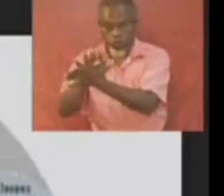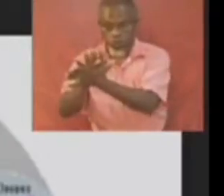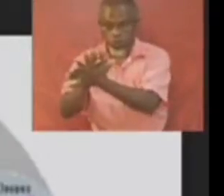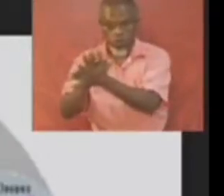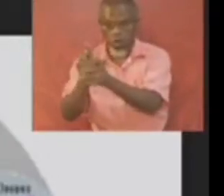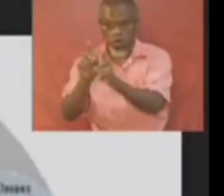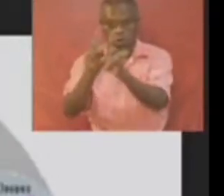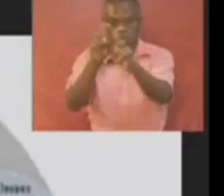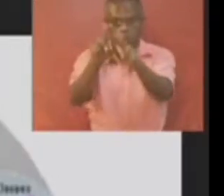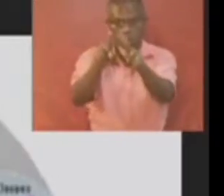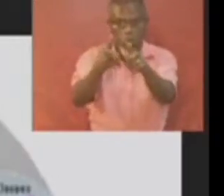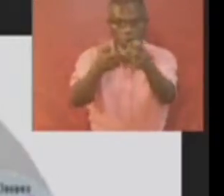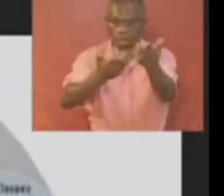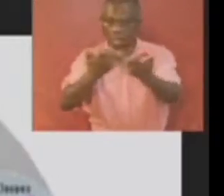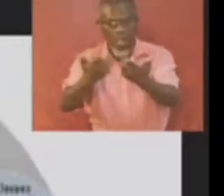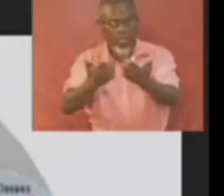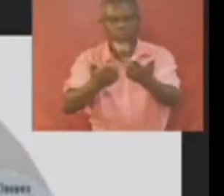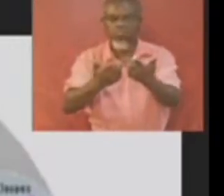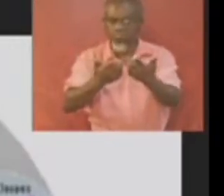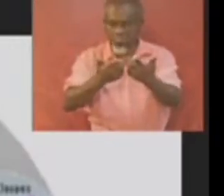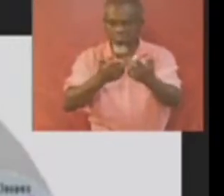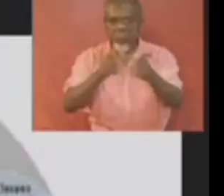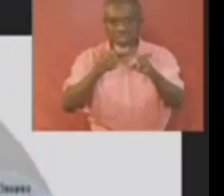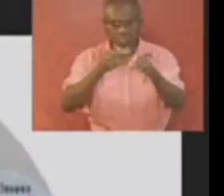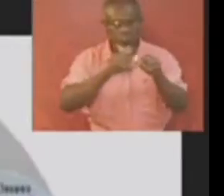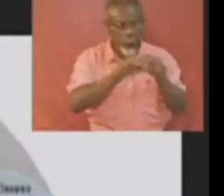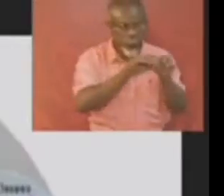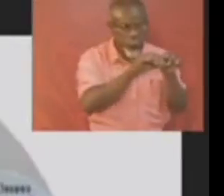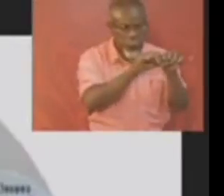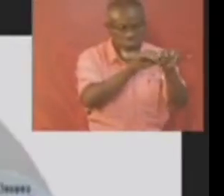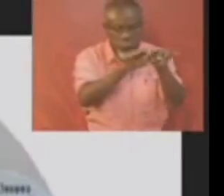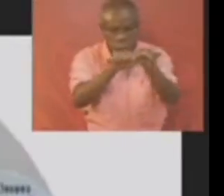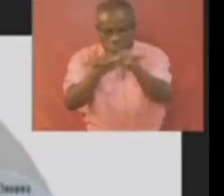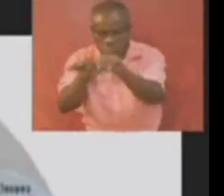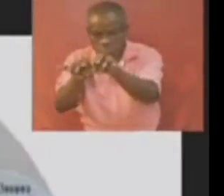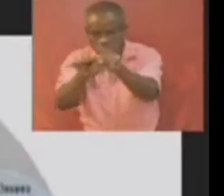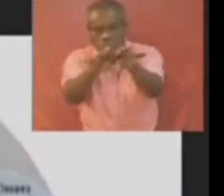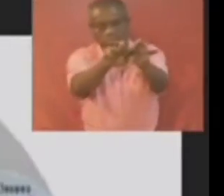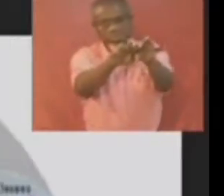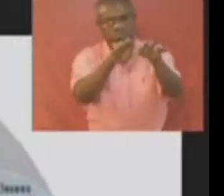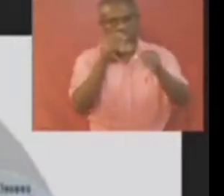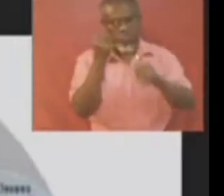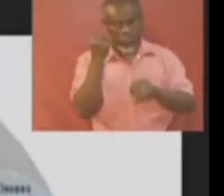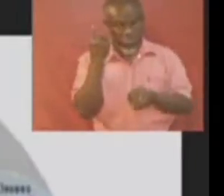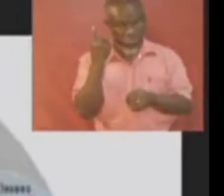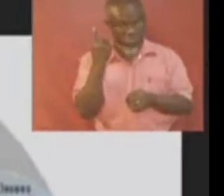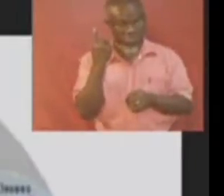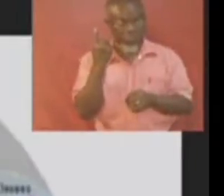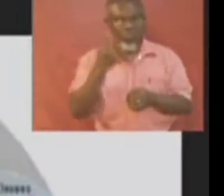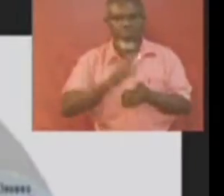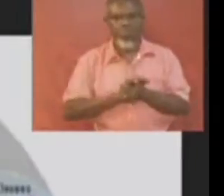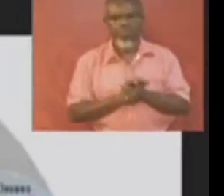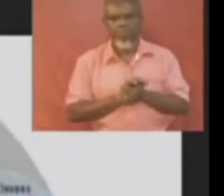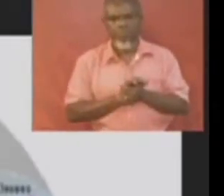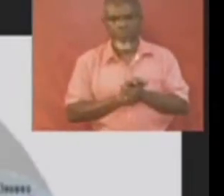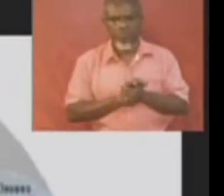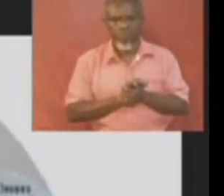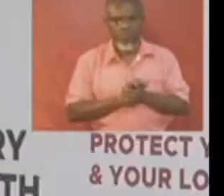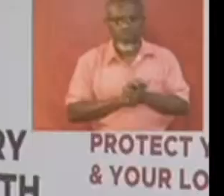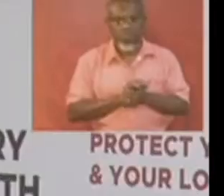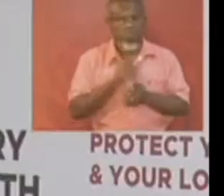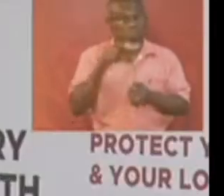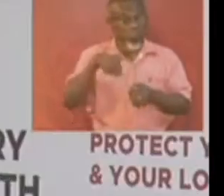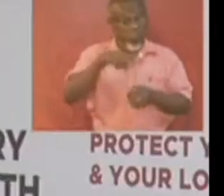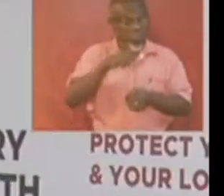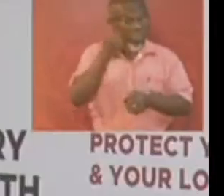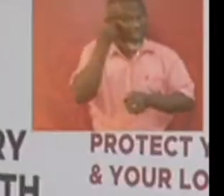secondary, and in some cases, tertiary level of contact. So while we do acknowledge that this